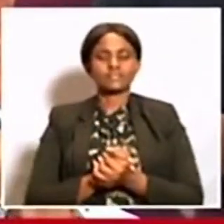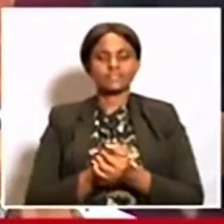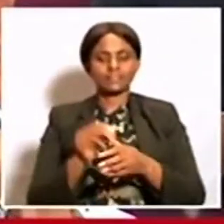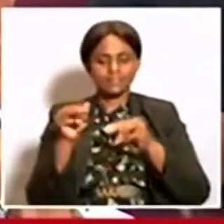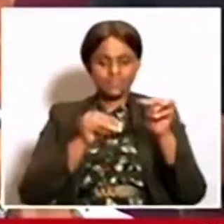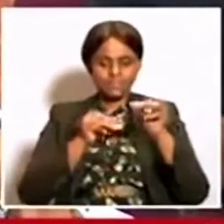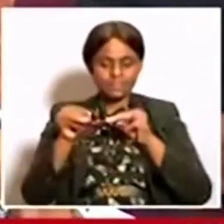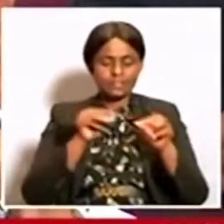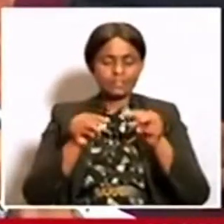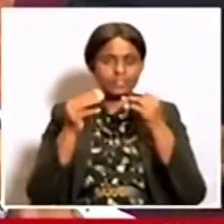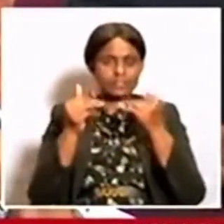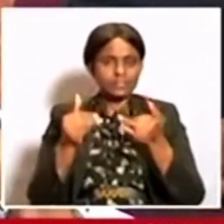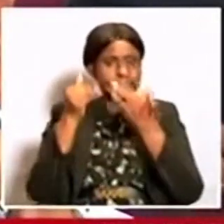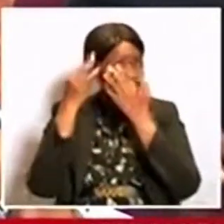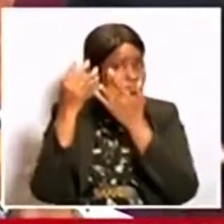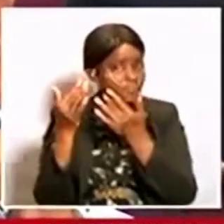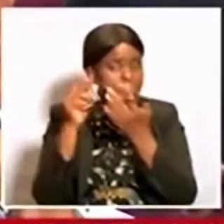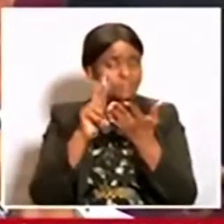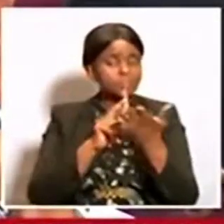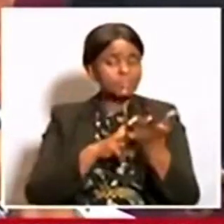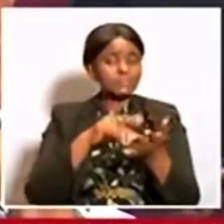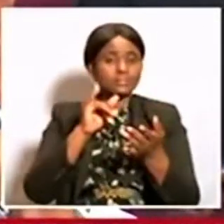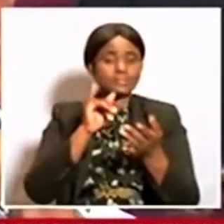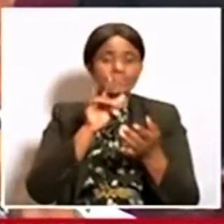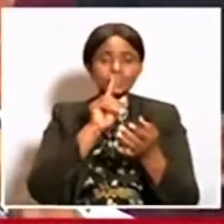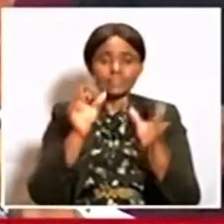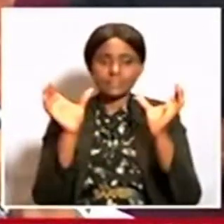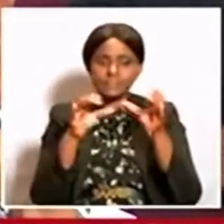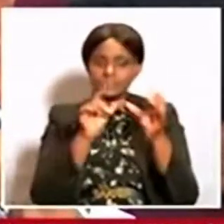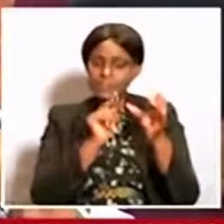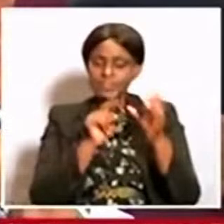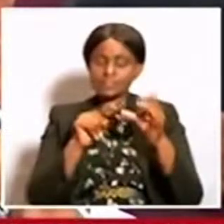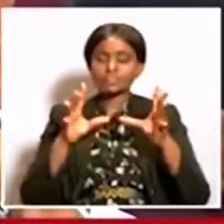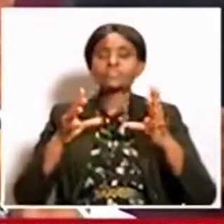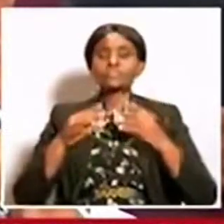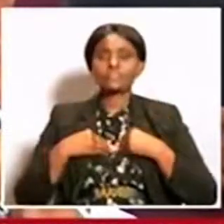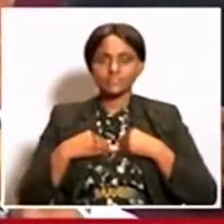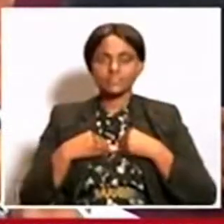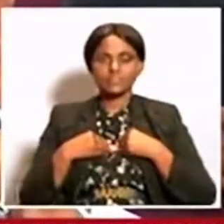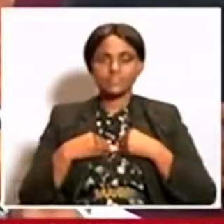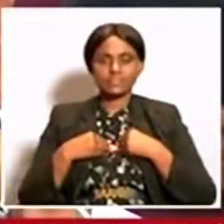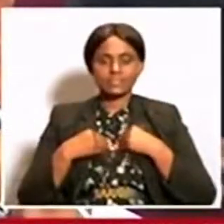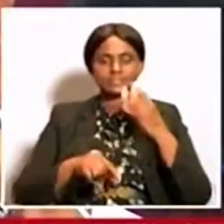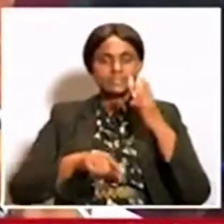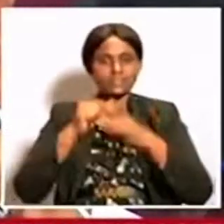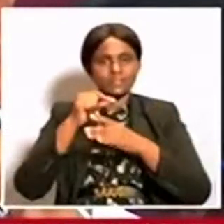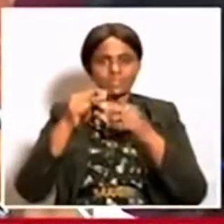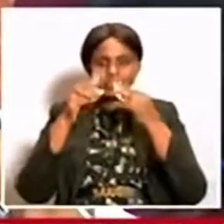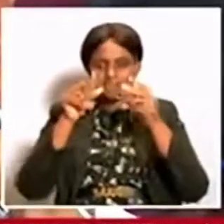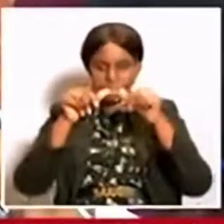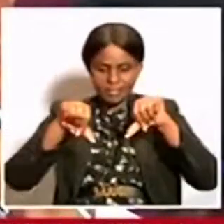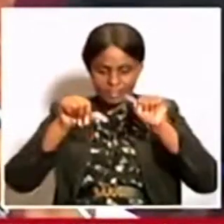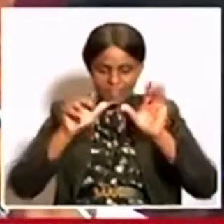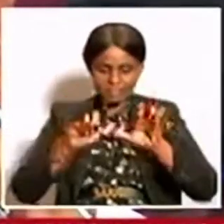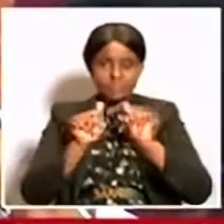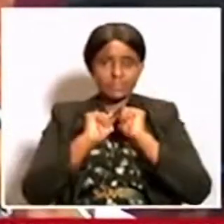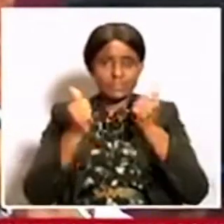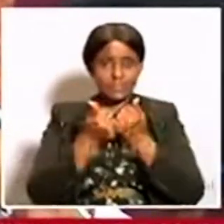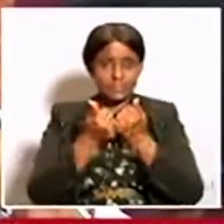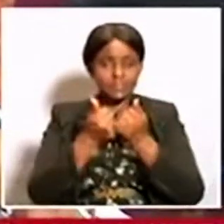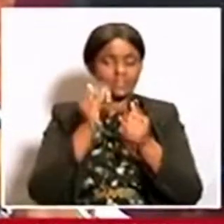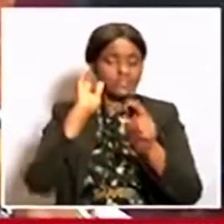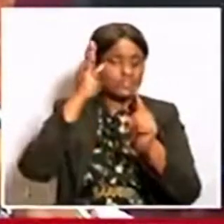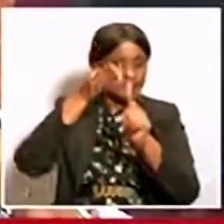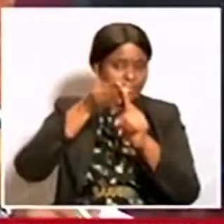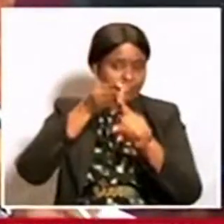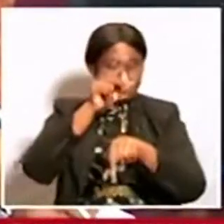Management wishes to report that the Council acknowledges the findings of the Auditor General. The scope